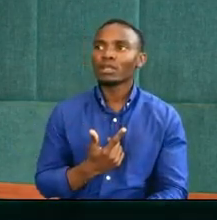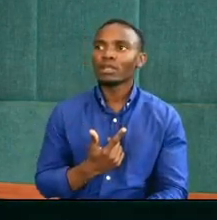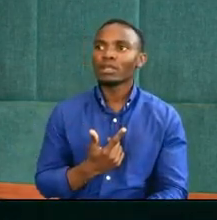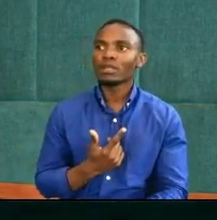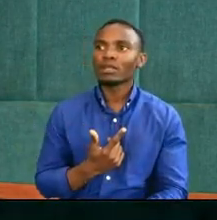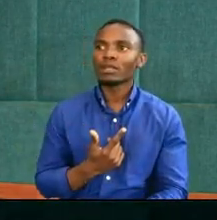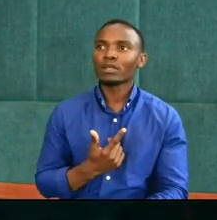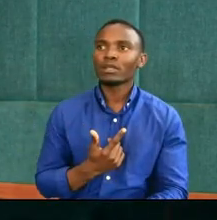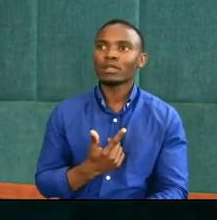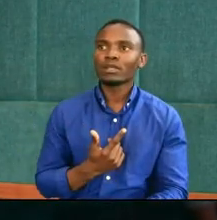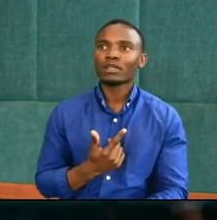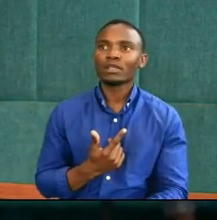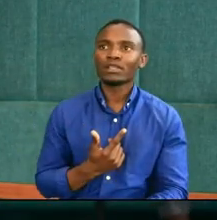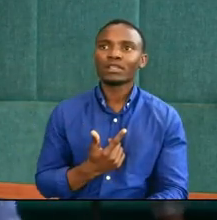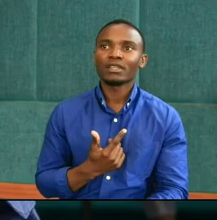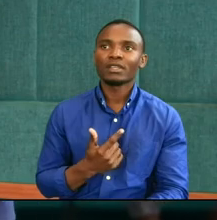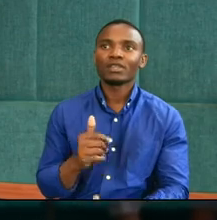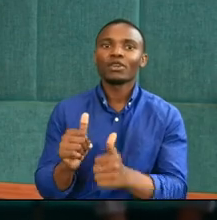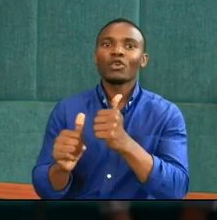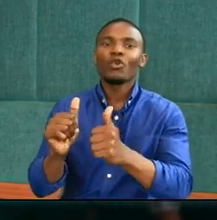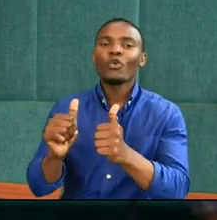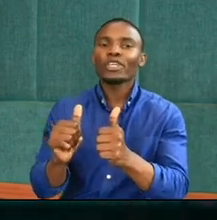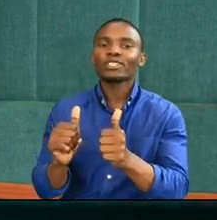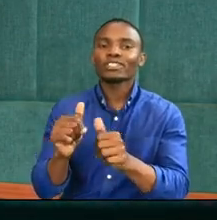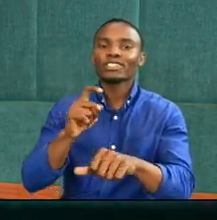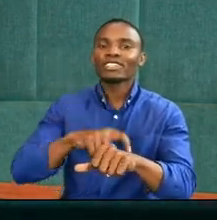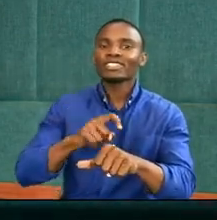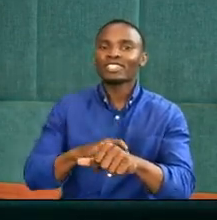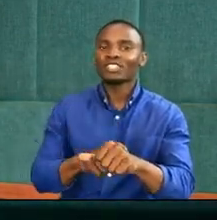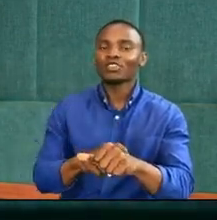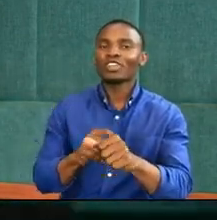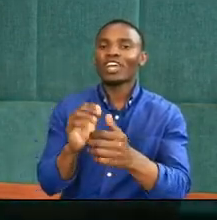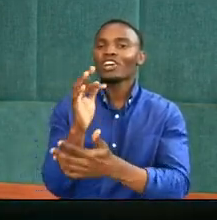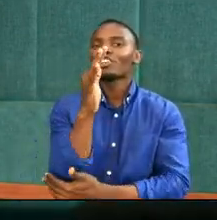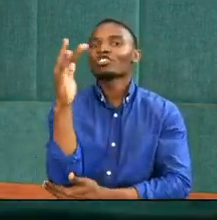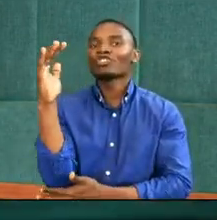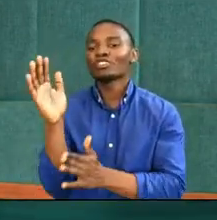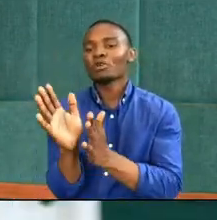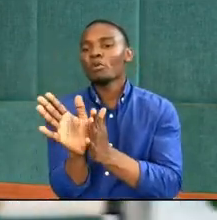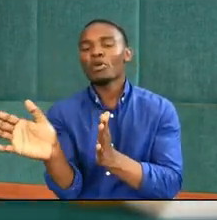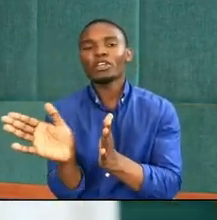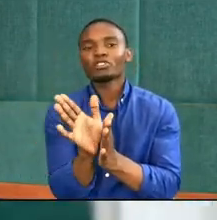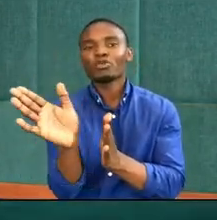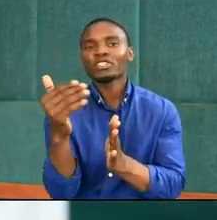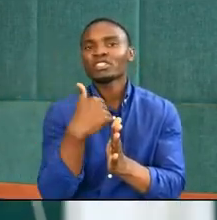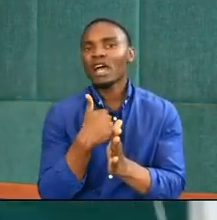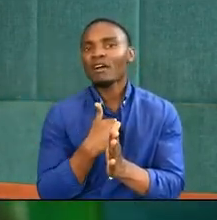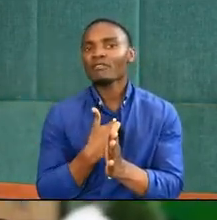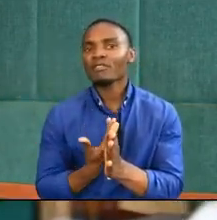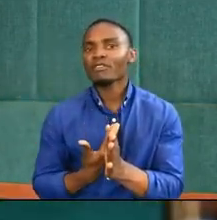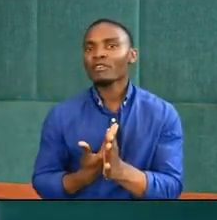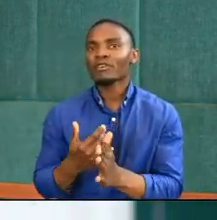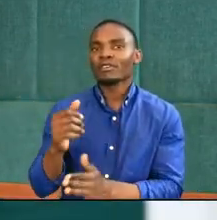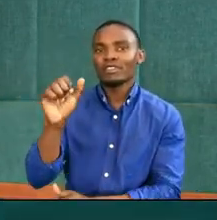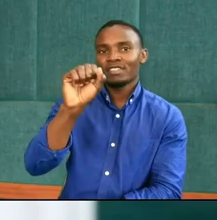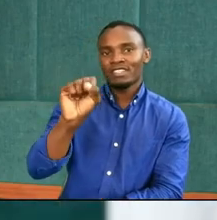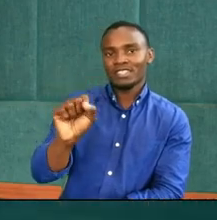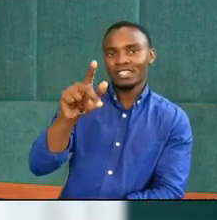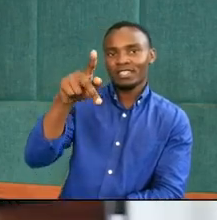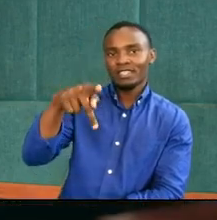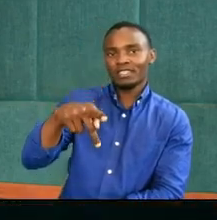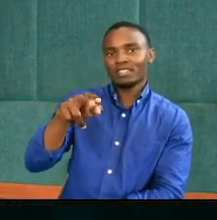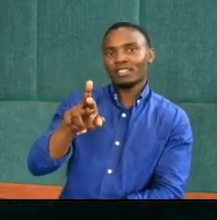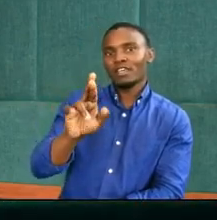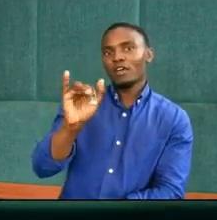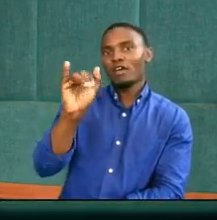What season? Come on, talk back to me. What season do the trees put out new branches? Well, the spring.